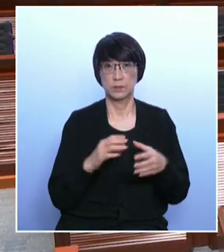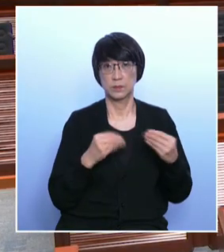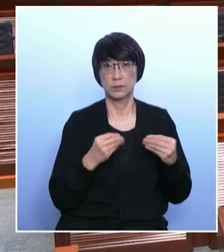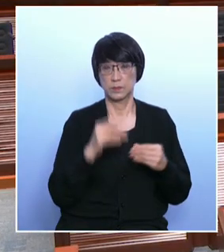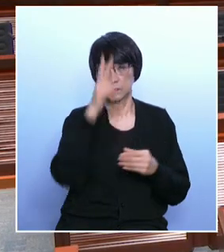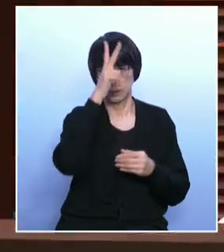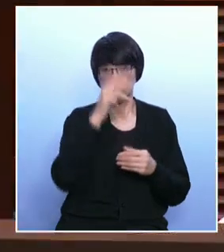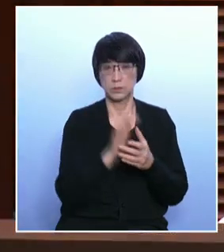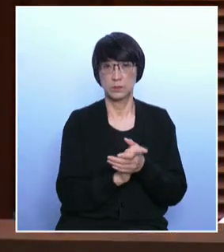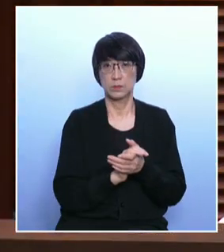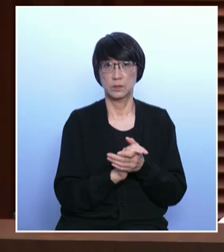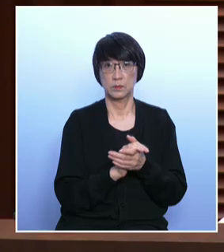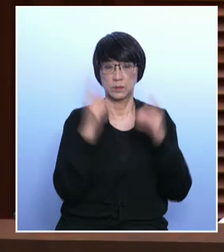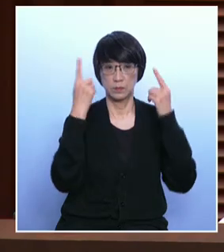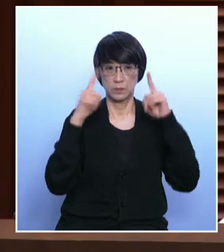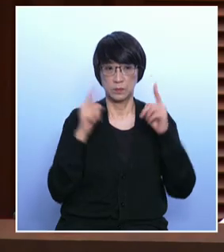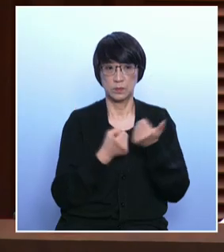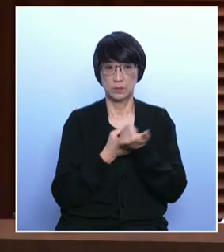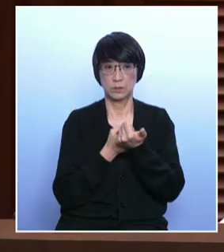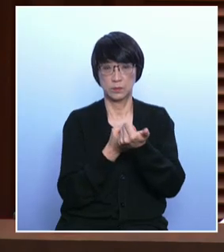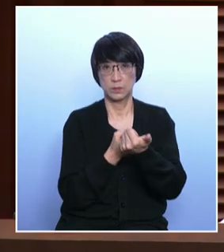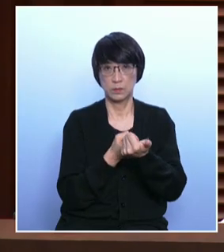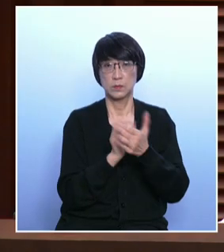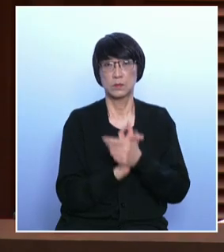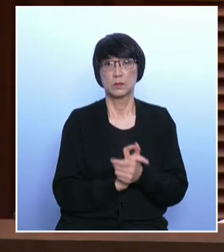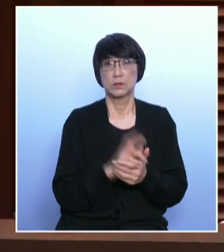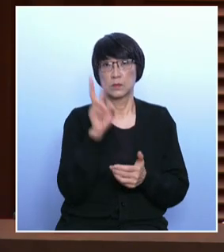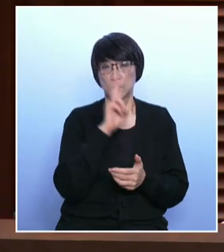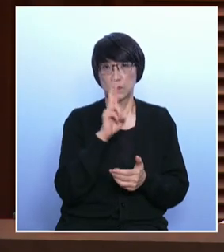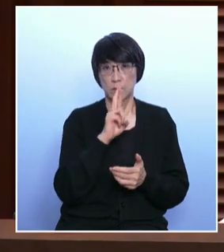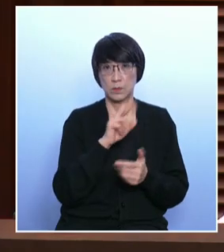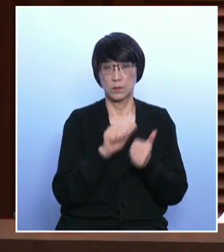you. Together with the Education Bureau and the UGC Secretariat,